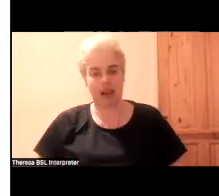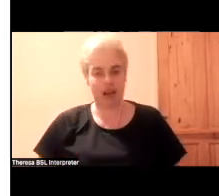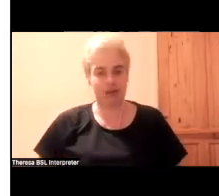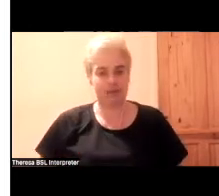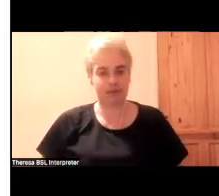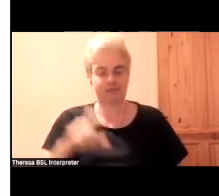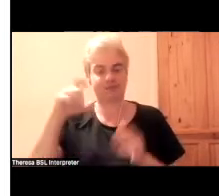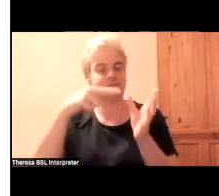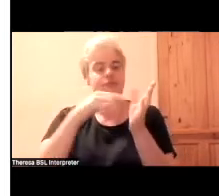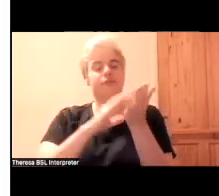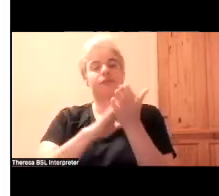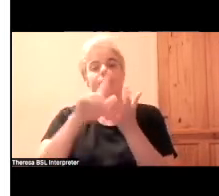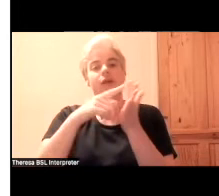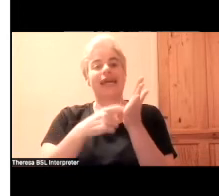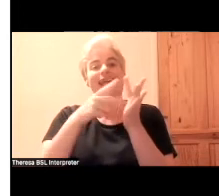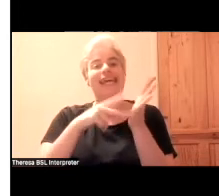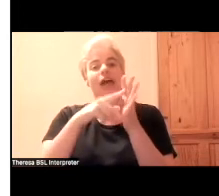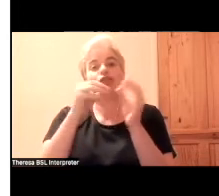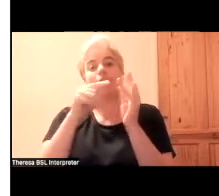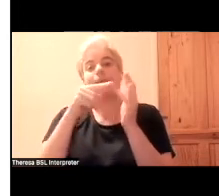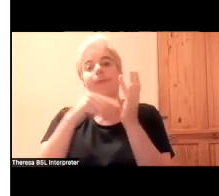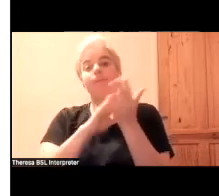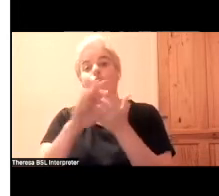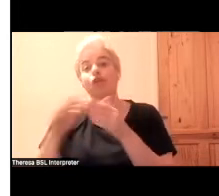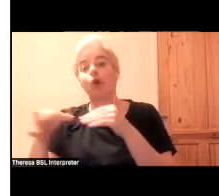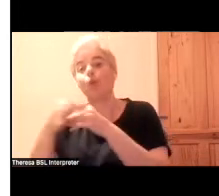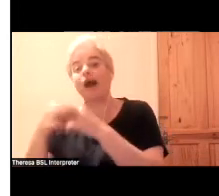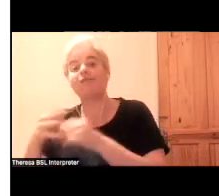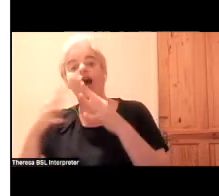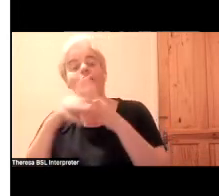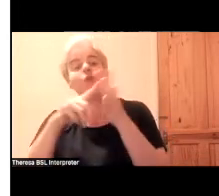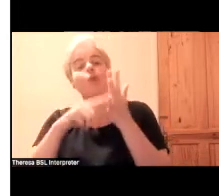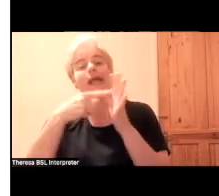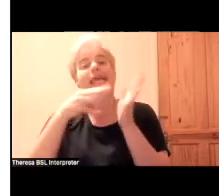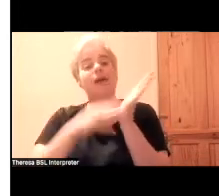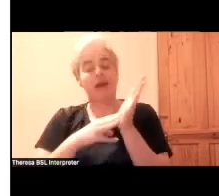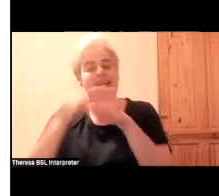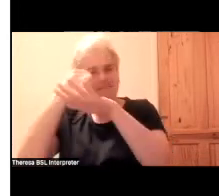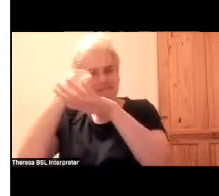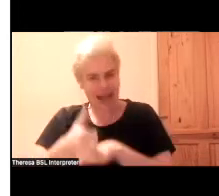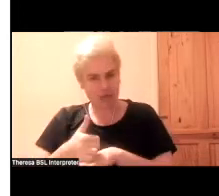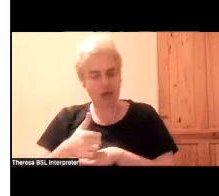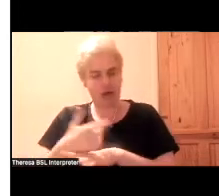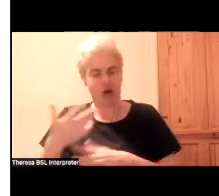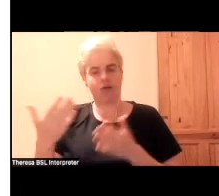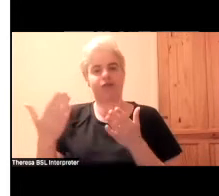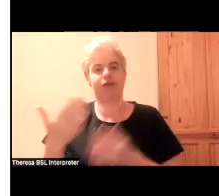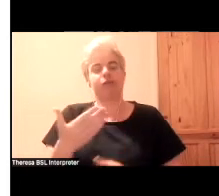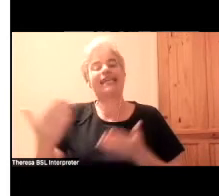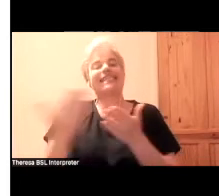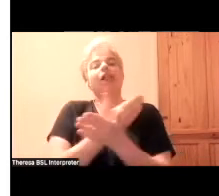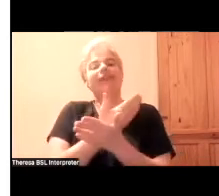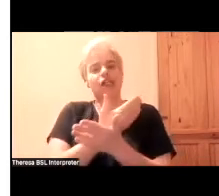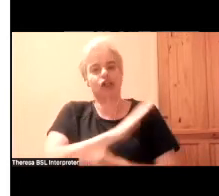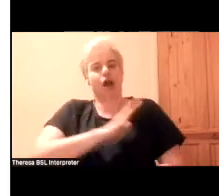Catherine Booth, the wife of William and the founder of the Salvation Army,